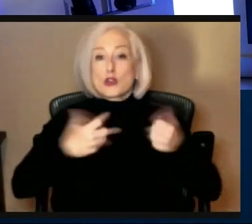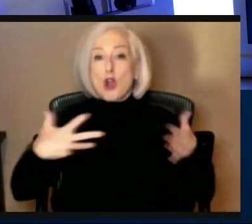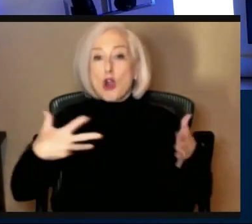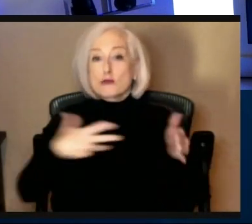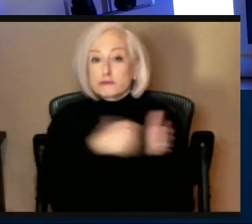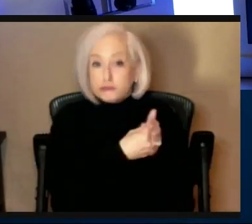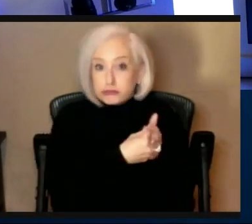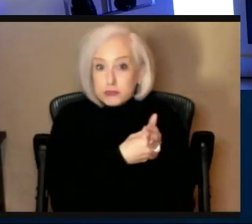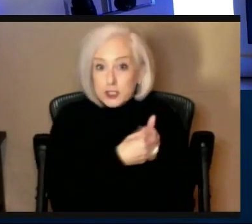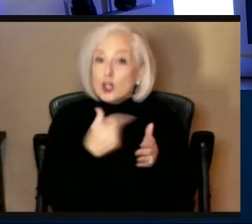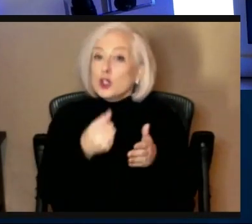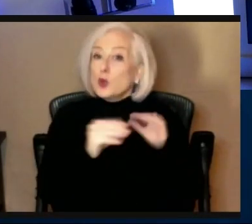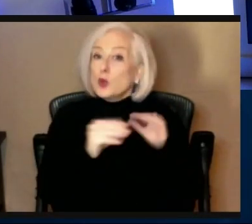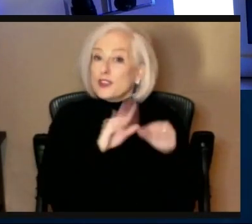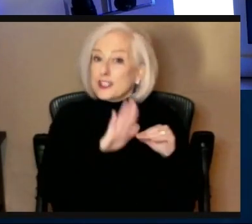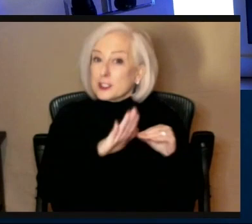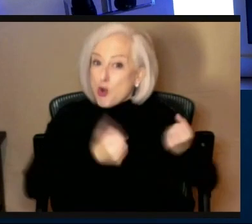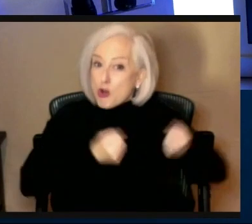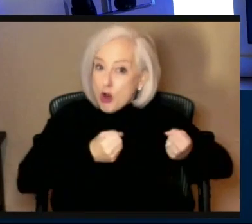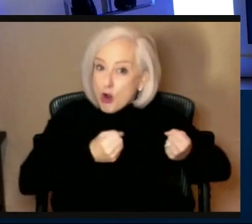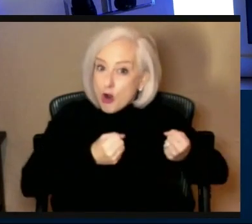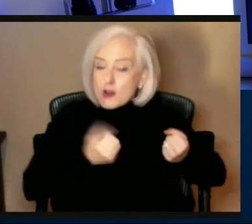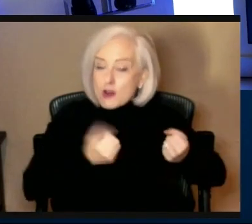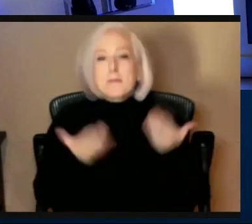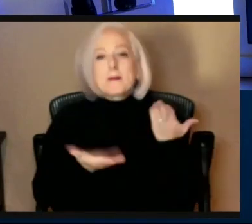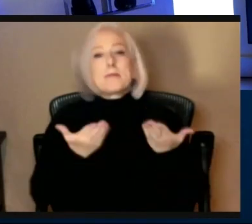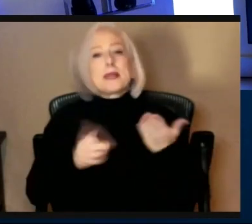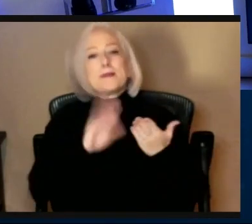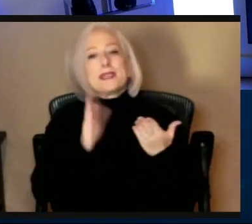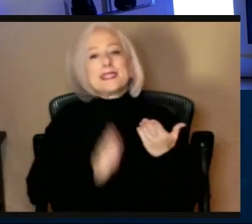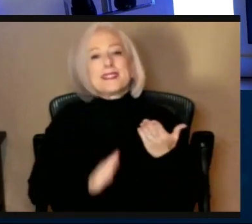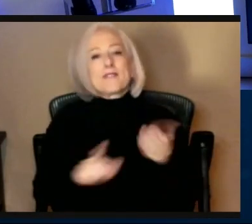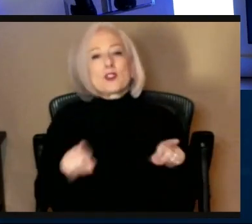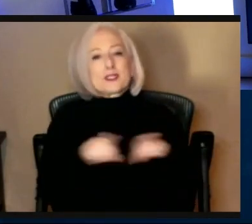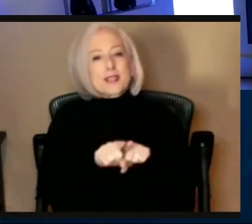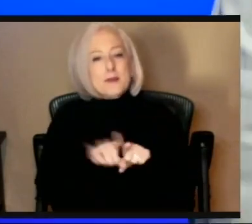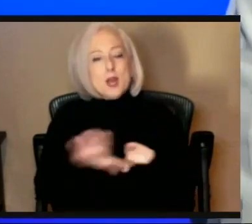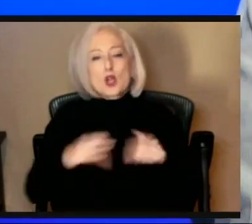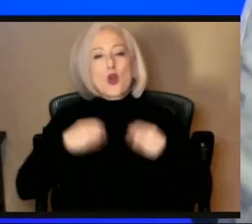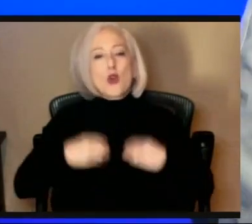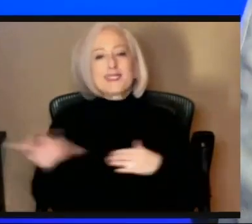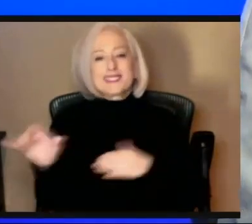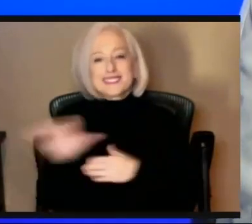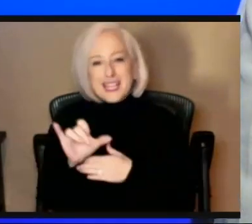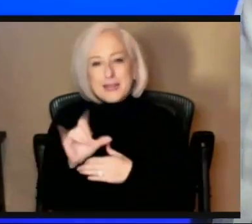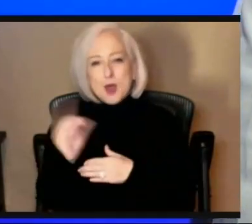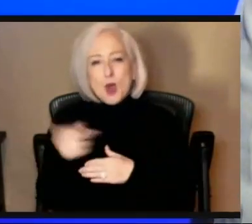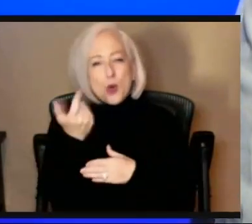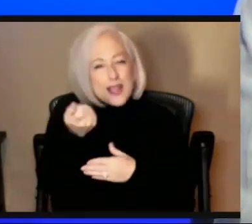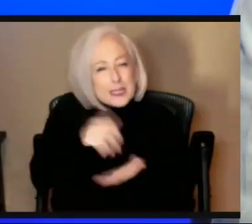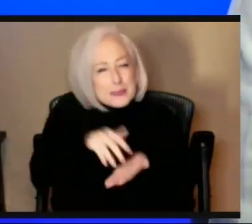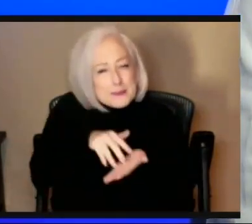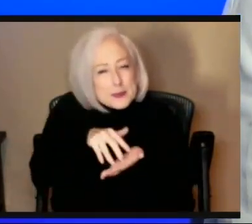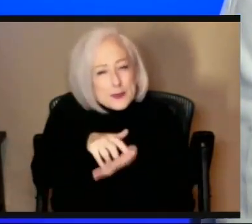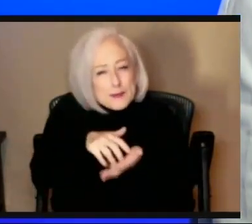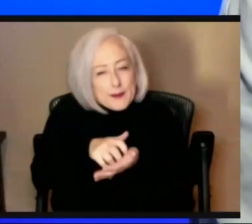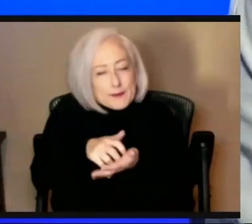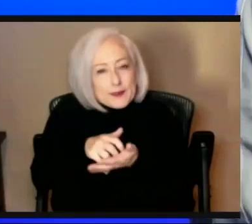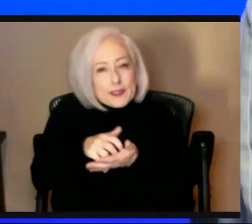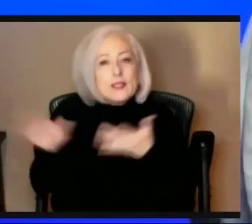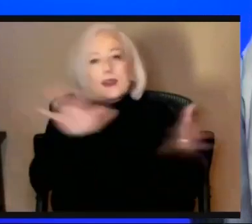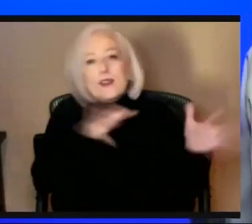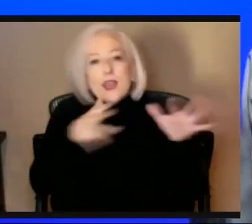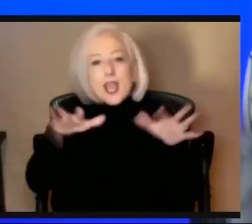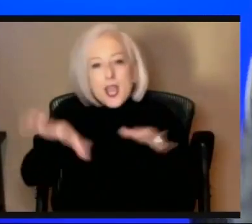never be the same car. And your lungs are like that. Your lungs are a little bit vulnerable. They're always around all the outside air, all the pollutants, et